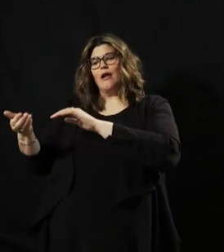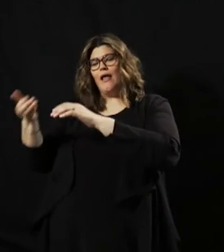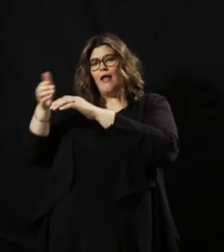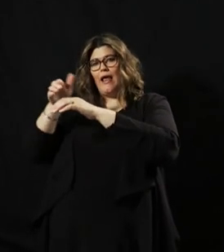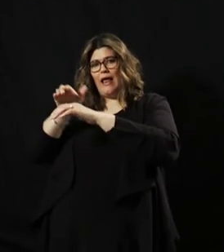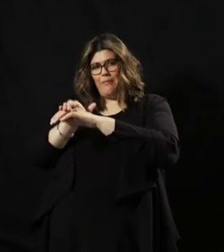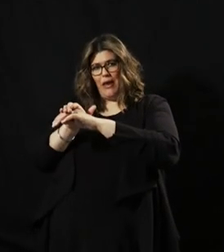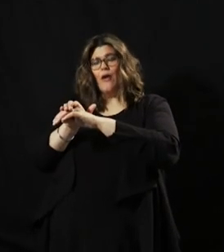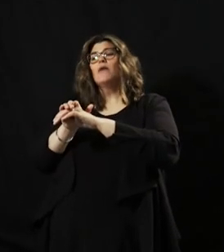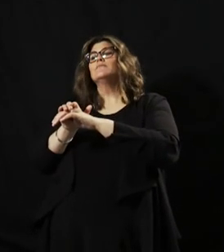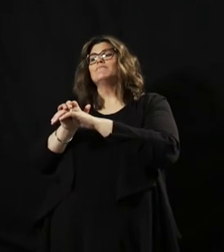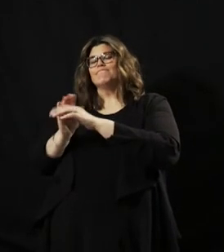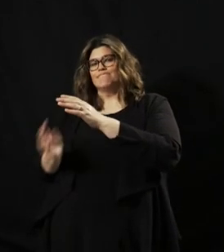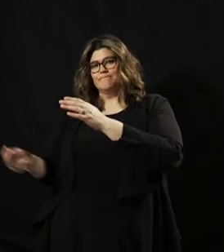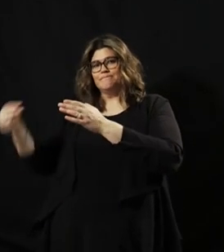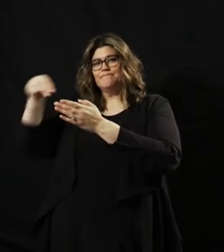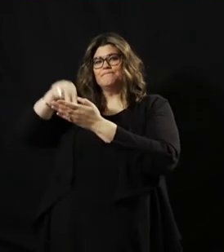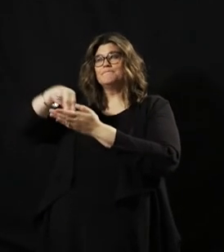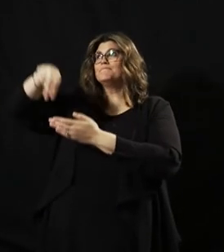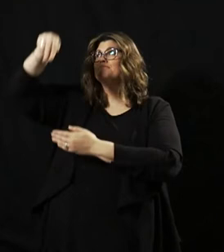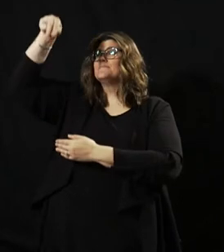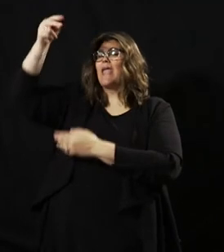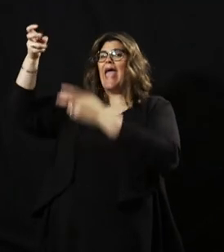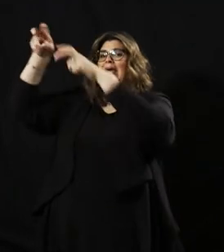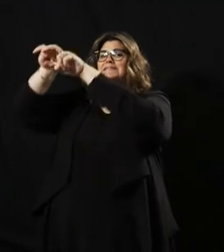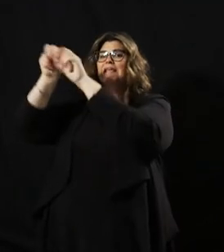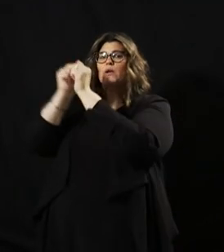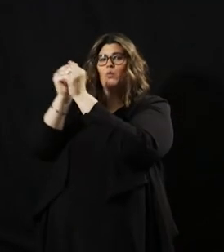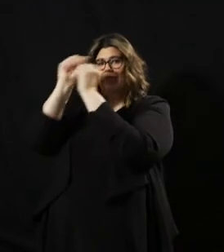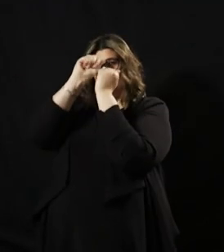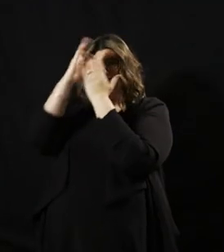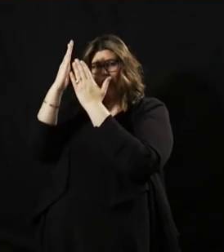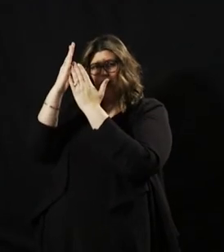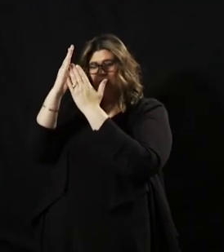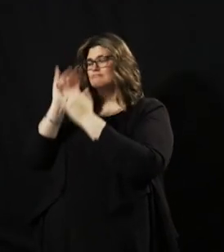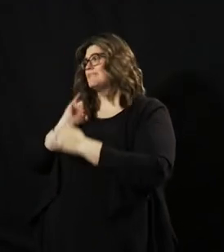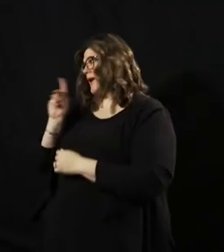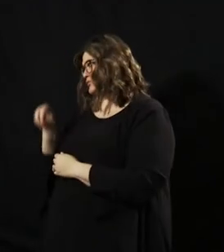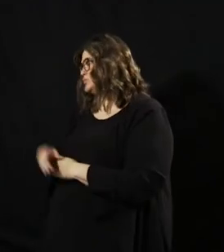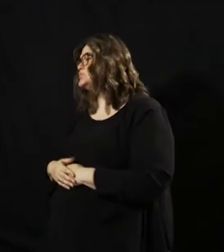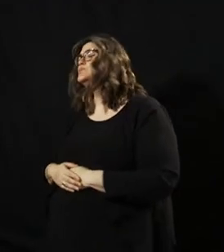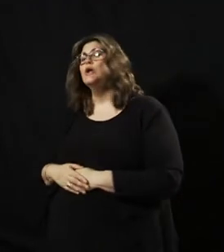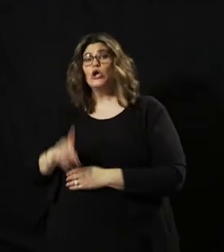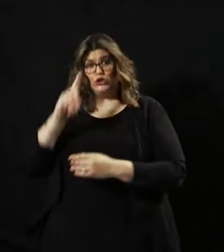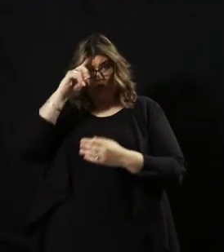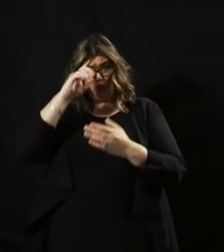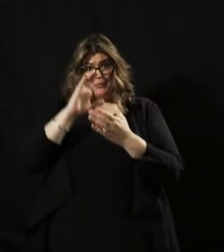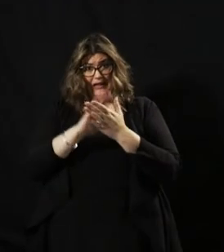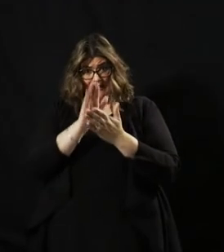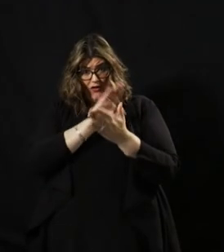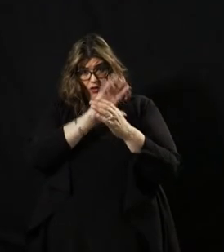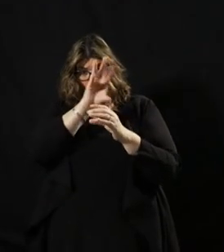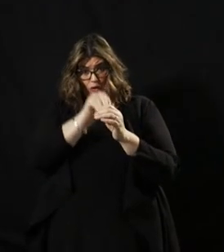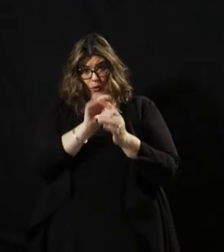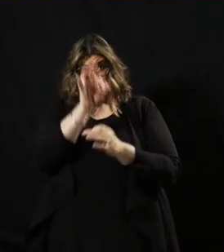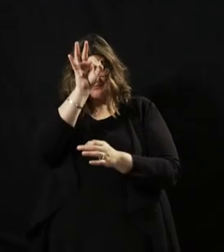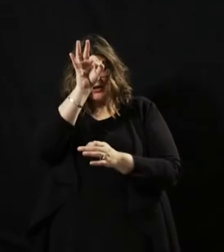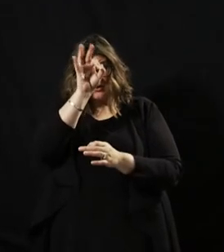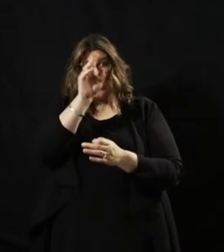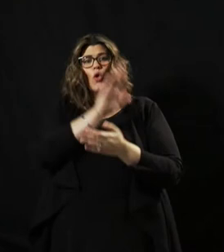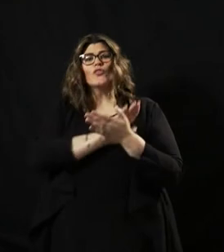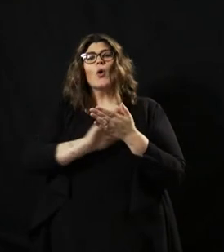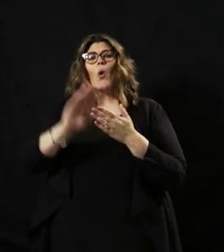rose again from the dead, and is seated at the right hand of the Father? I do. Do you believe in the Holy Spirit, the